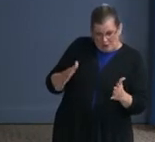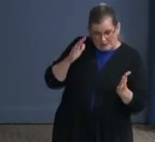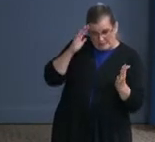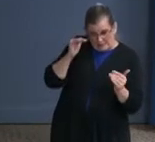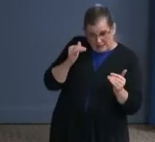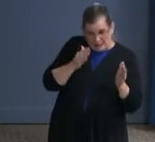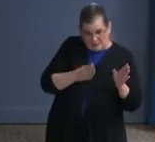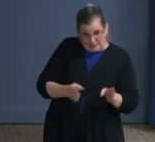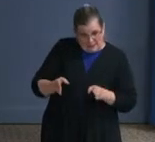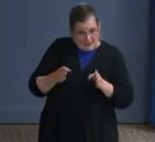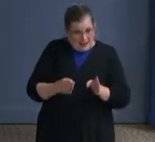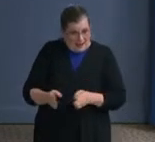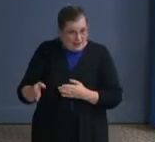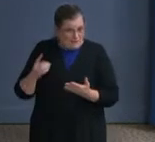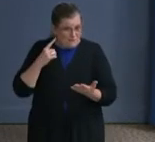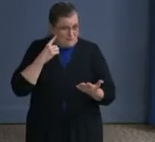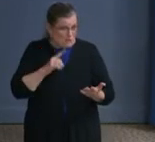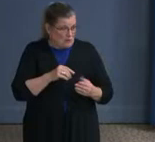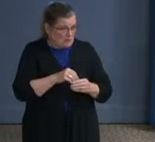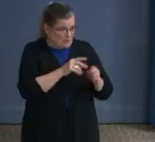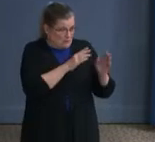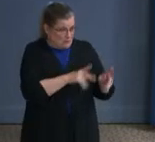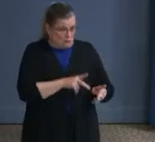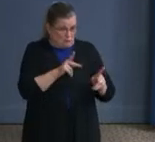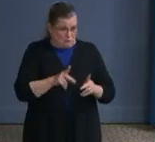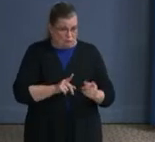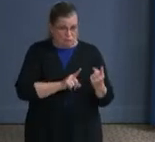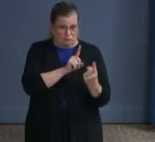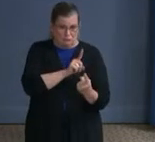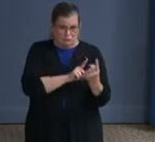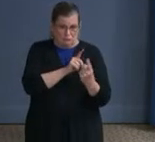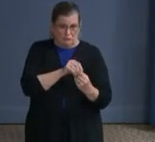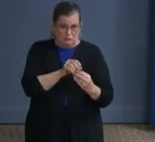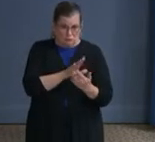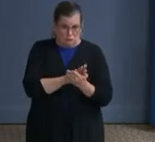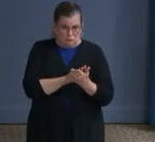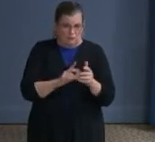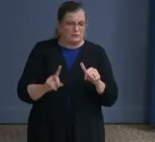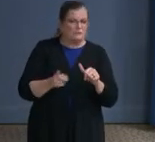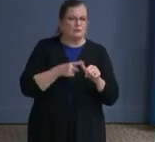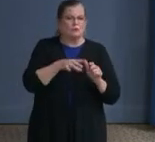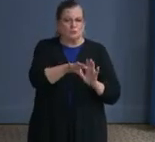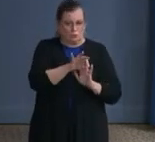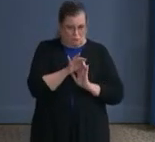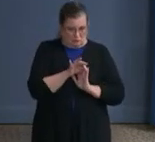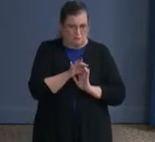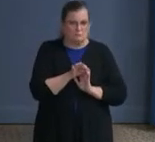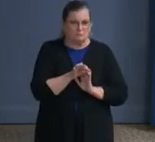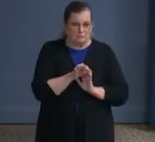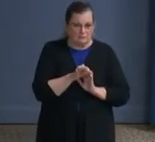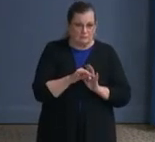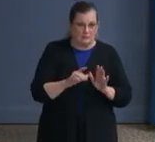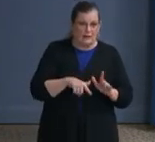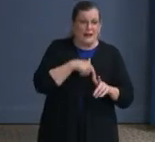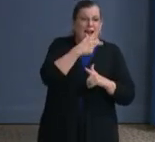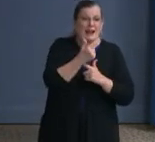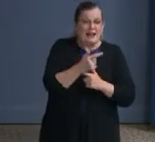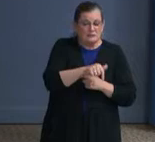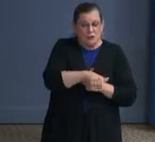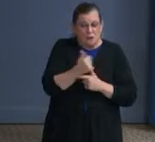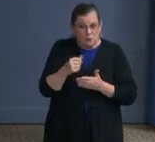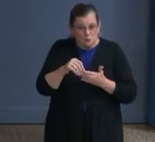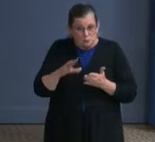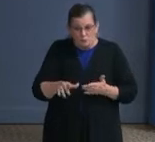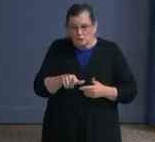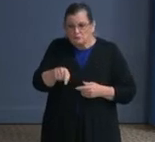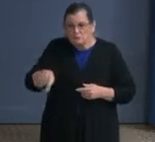for a in-person experience had the first choice. And then we offered to other students that were in our